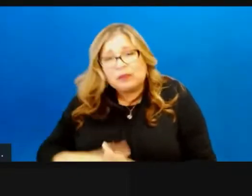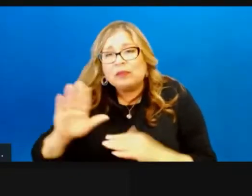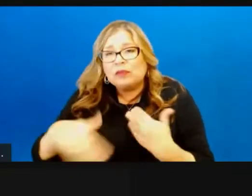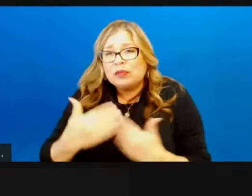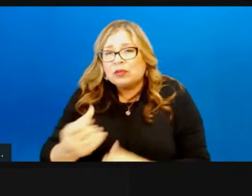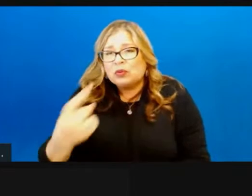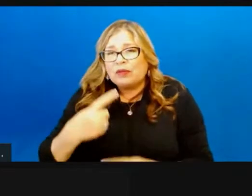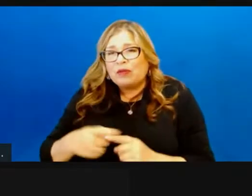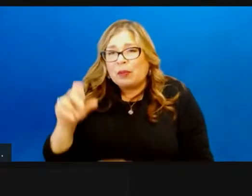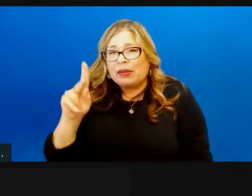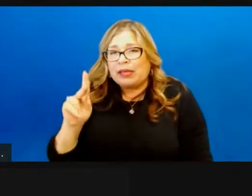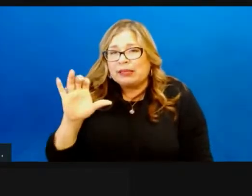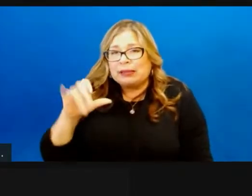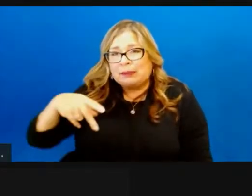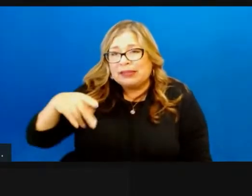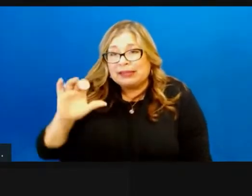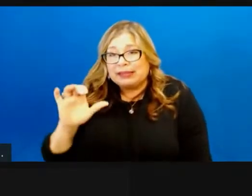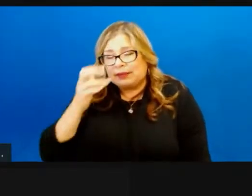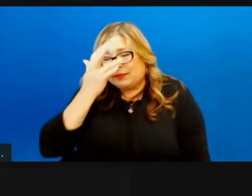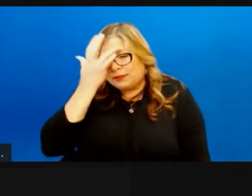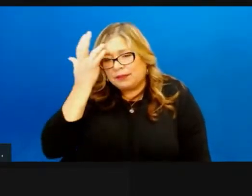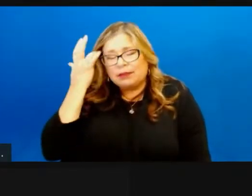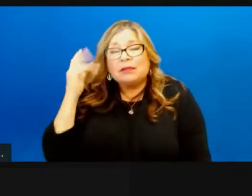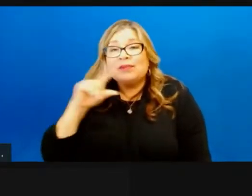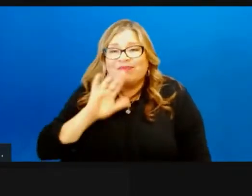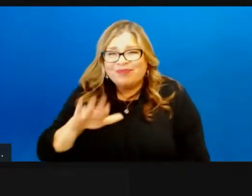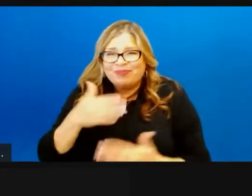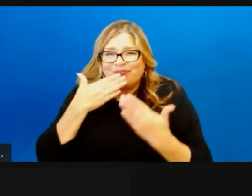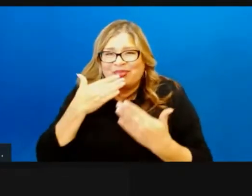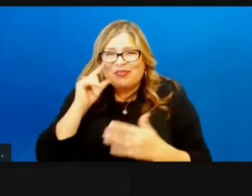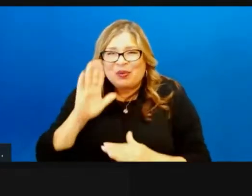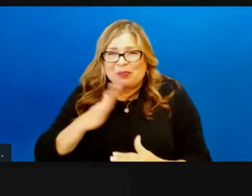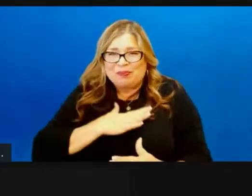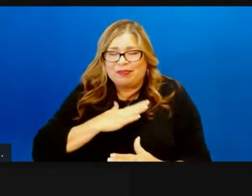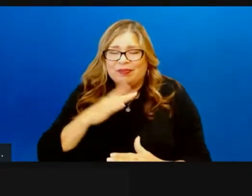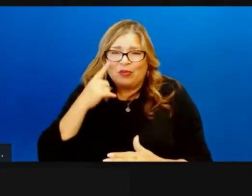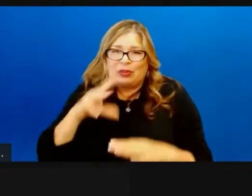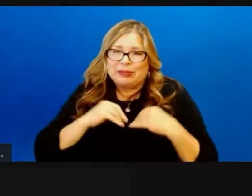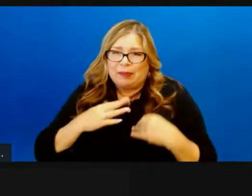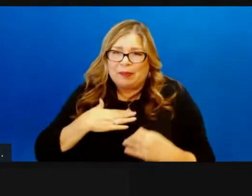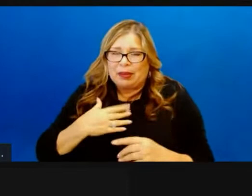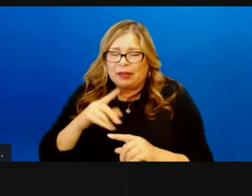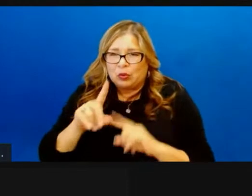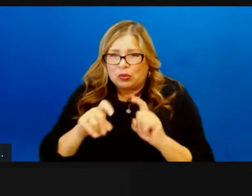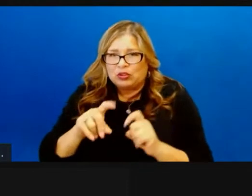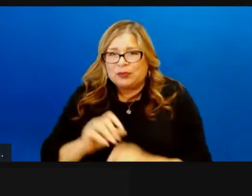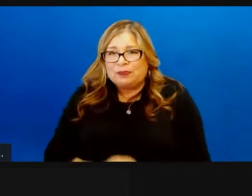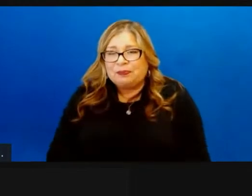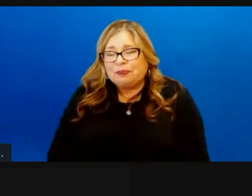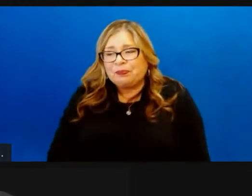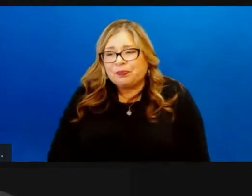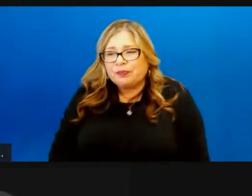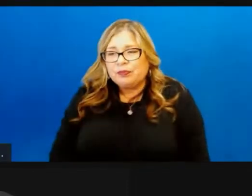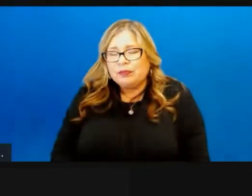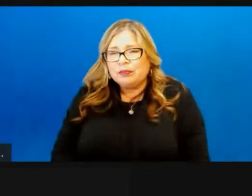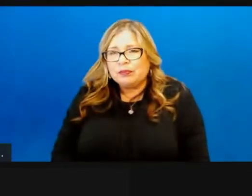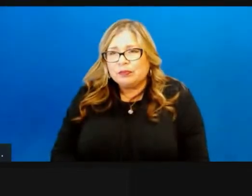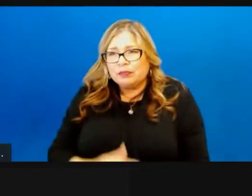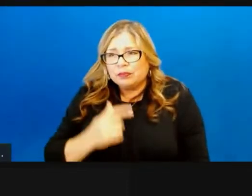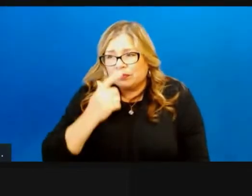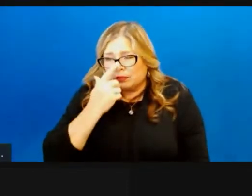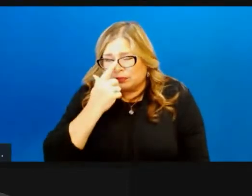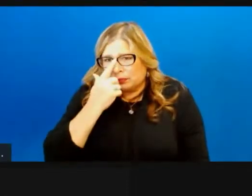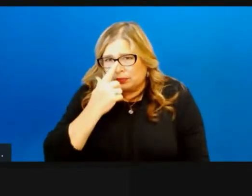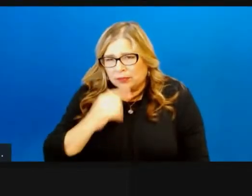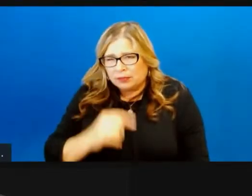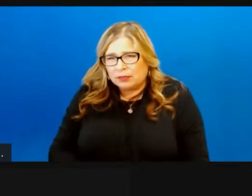Hi, Dr. Galley. Thanks again for taking our questions. I want to clarify something that you said just a second